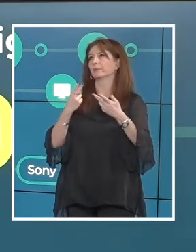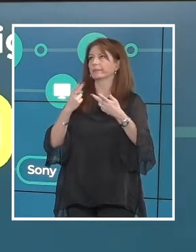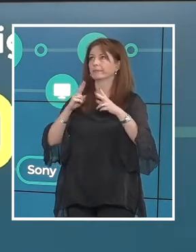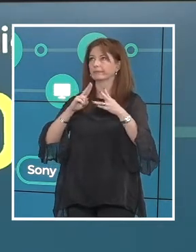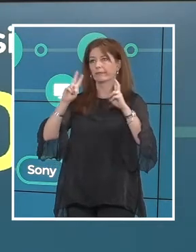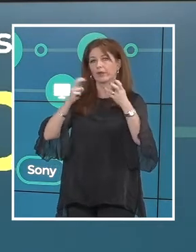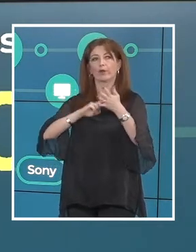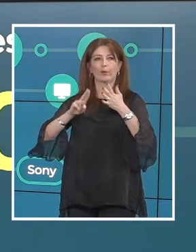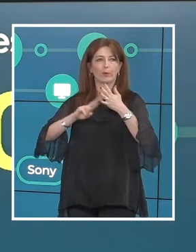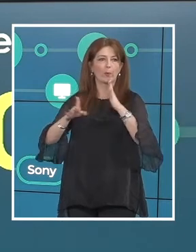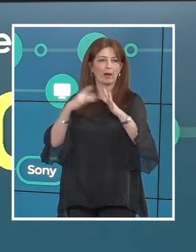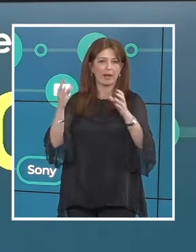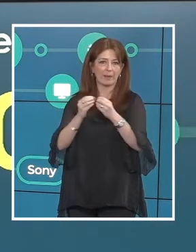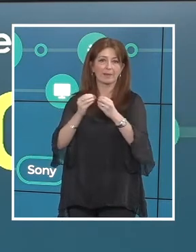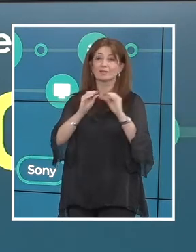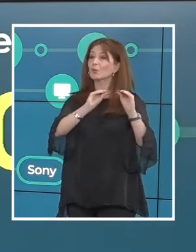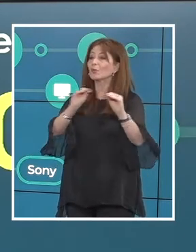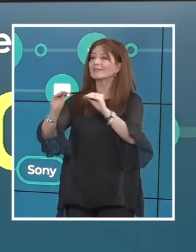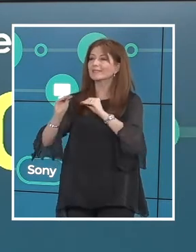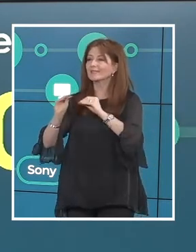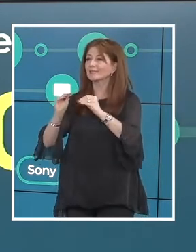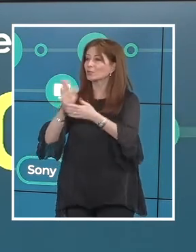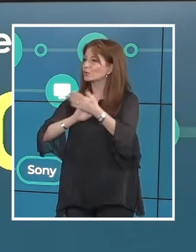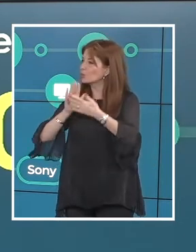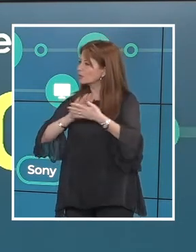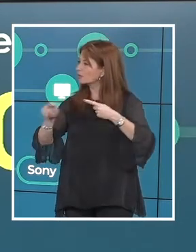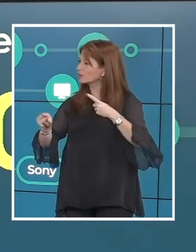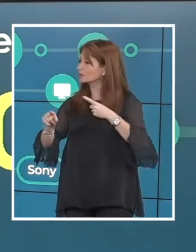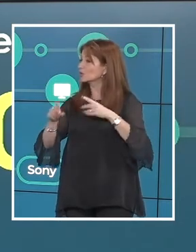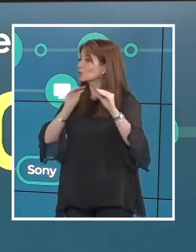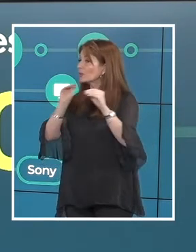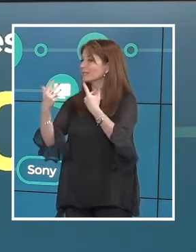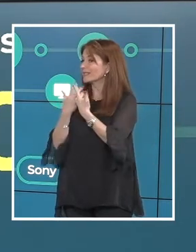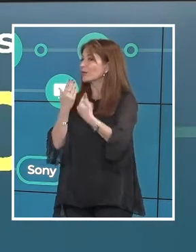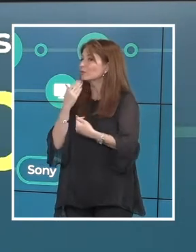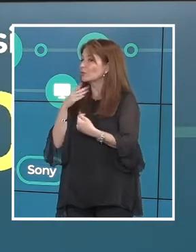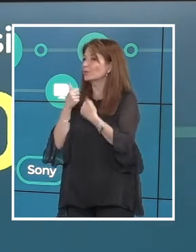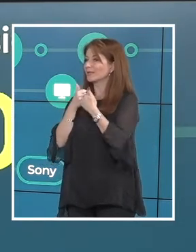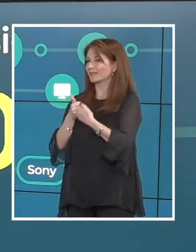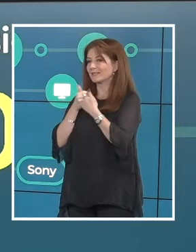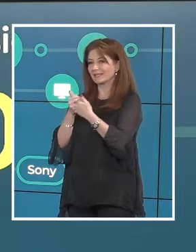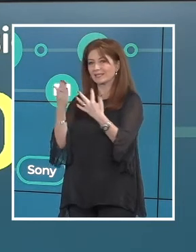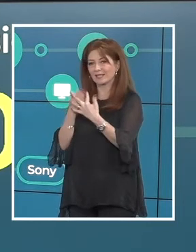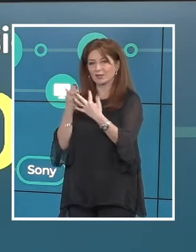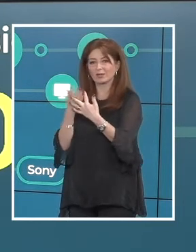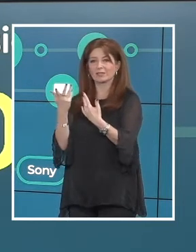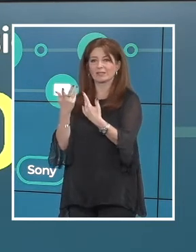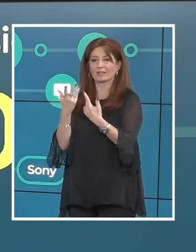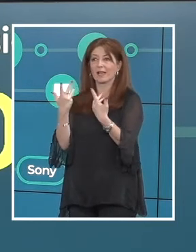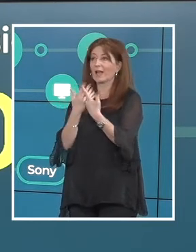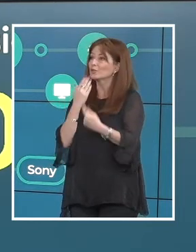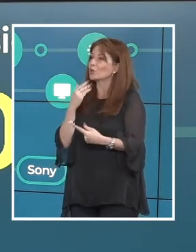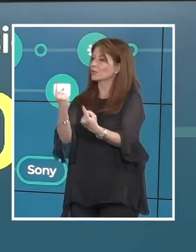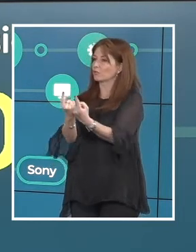assistive technology. So we're teaching folks right then and there how to use assistive technology on our products, not what it's like to have a disability. And that's a